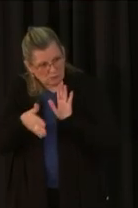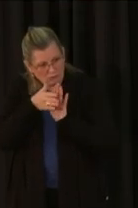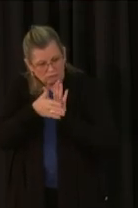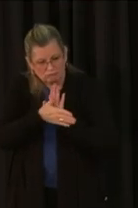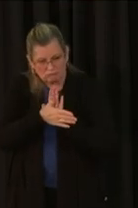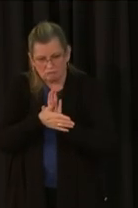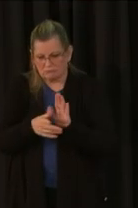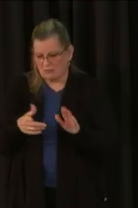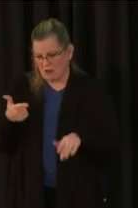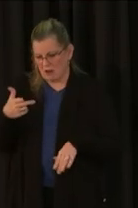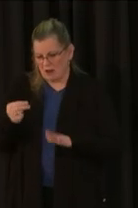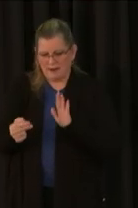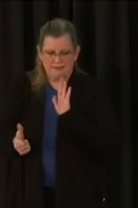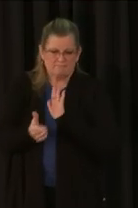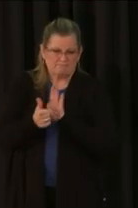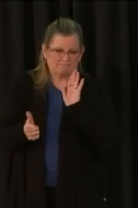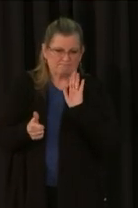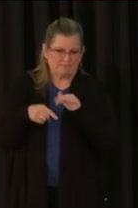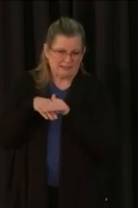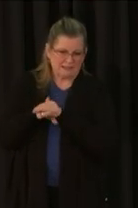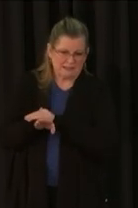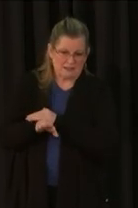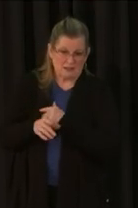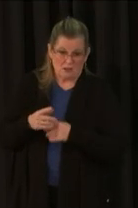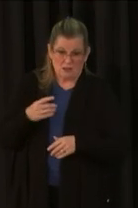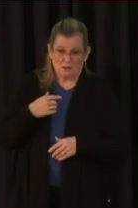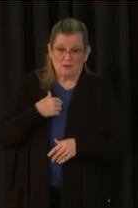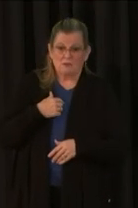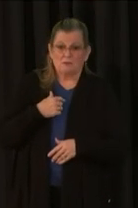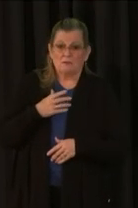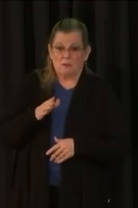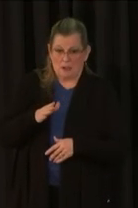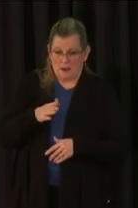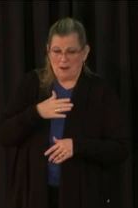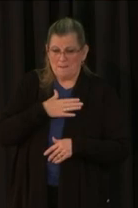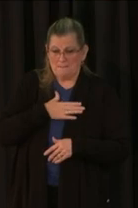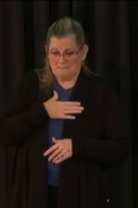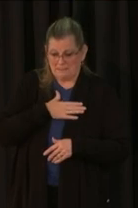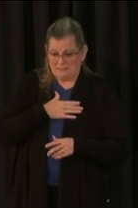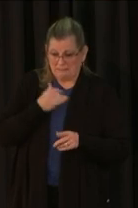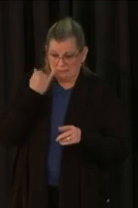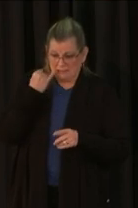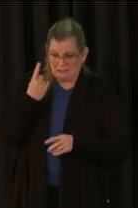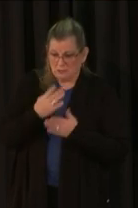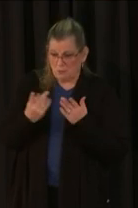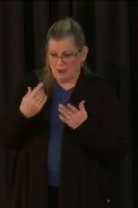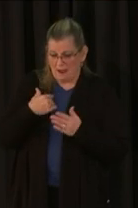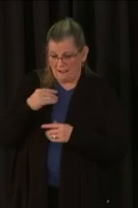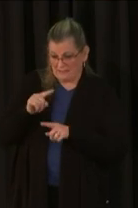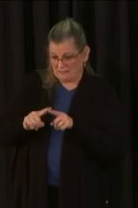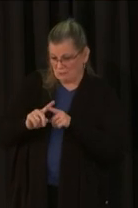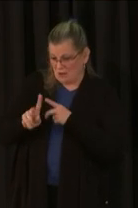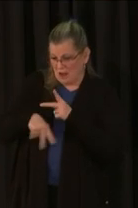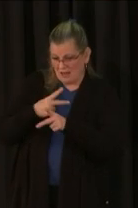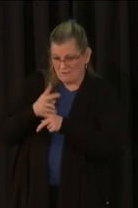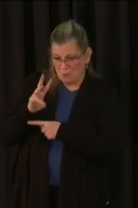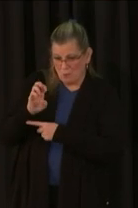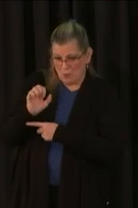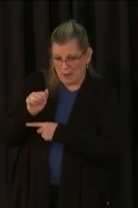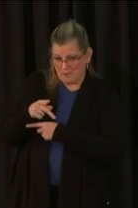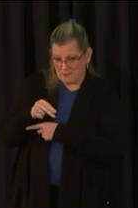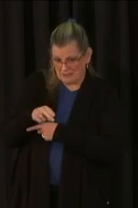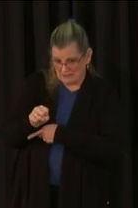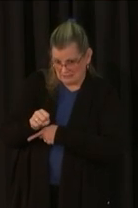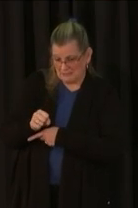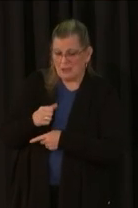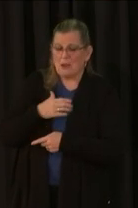inauguration.dc.gov. And then if you see somebody with a weapon, we ask you to make sure that you call DC Police right away at 911 and let